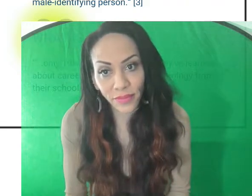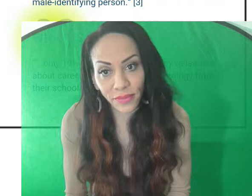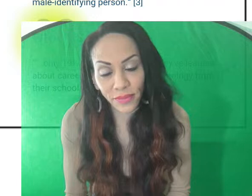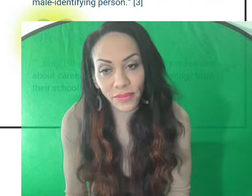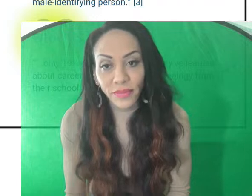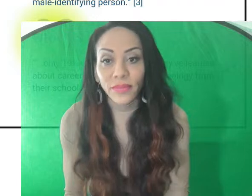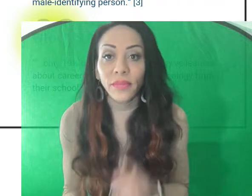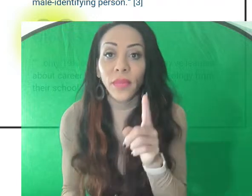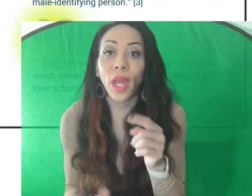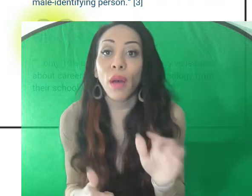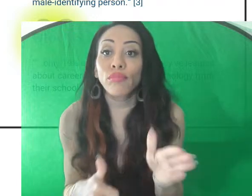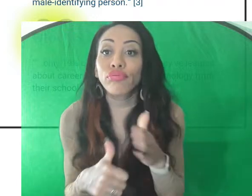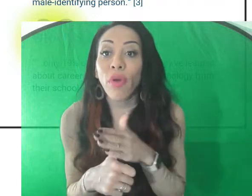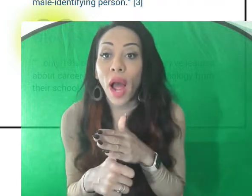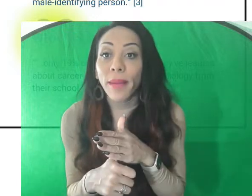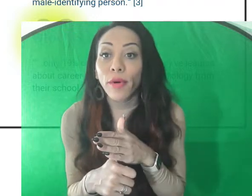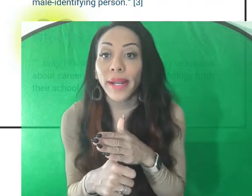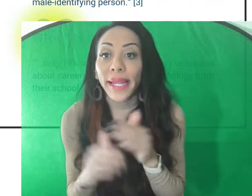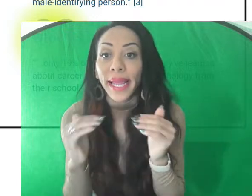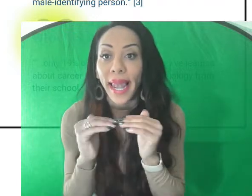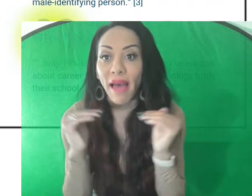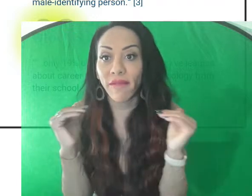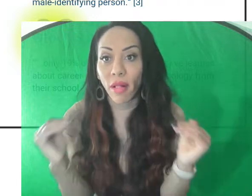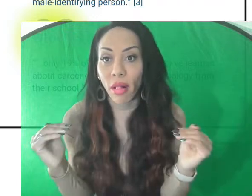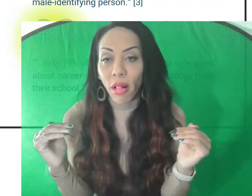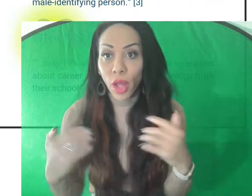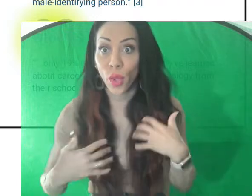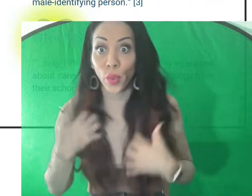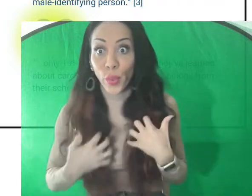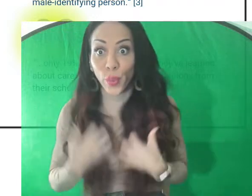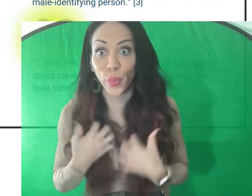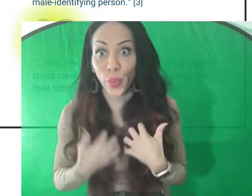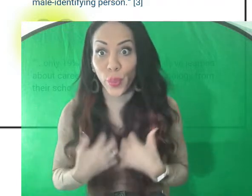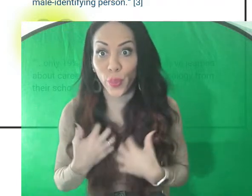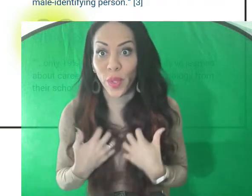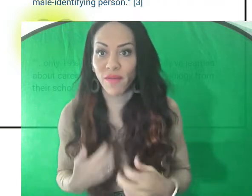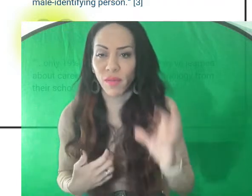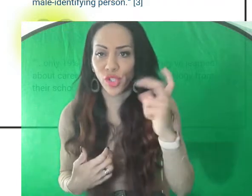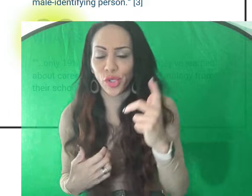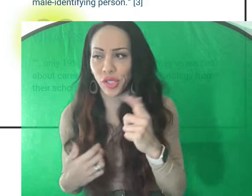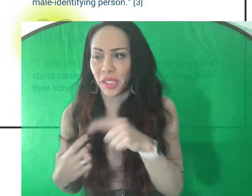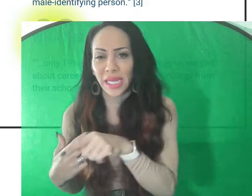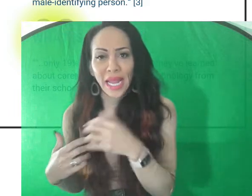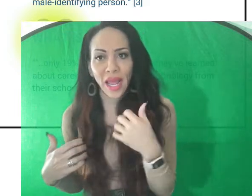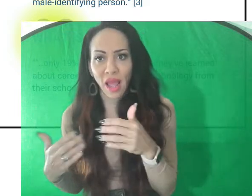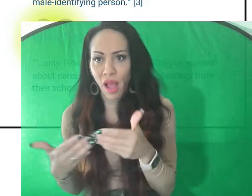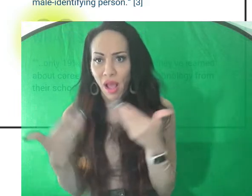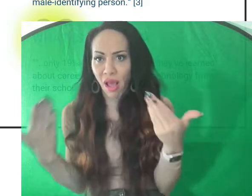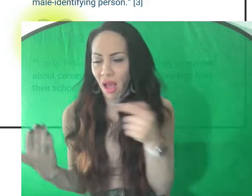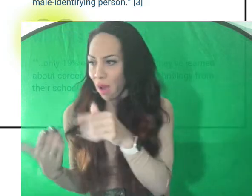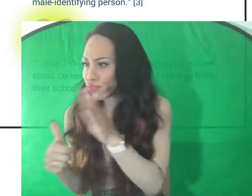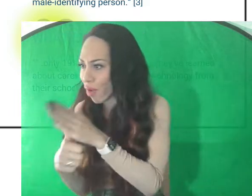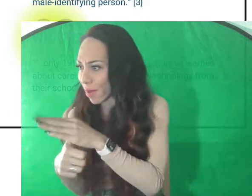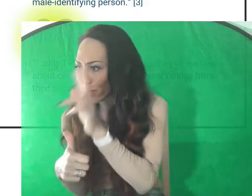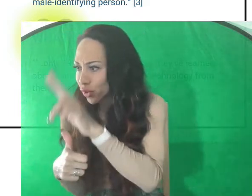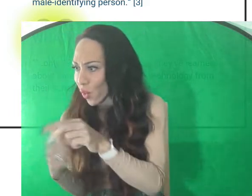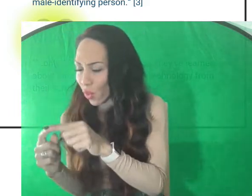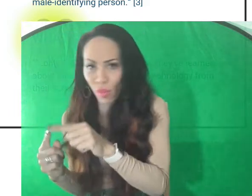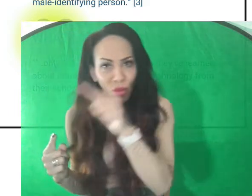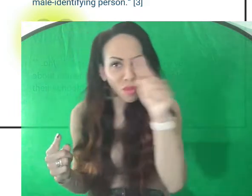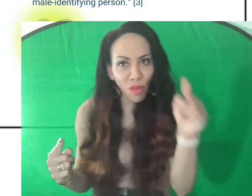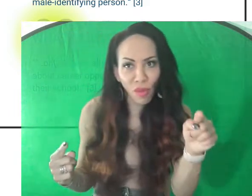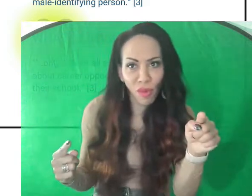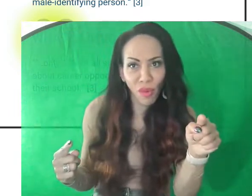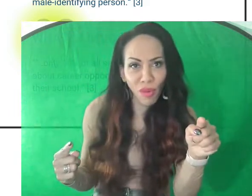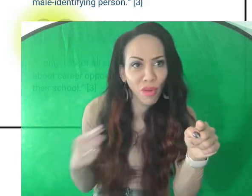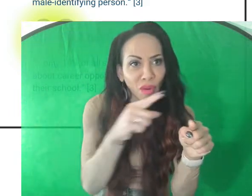primary level, I've noticed, does not match, well, not I've noticed, we know, interests at primary level does not match the choices that students